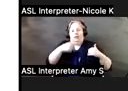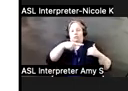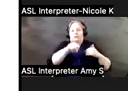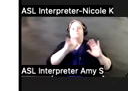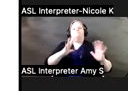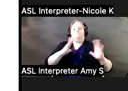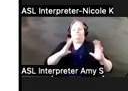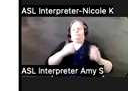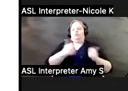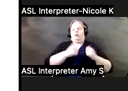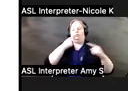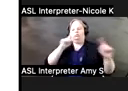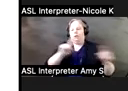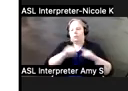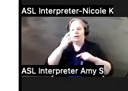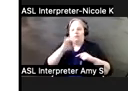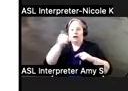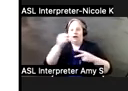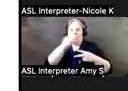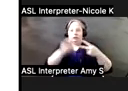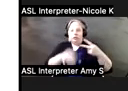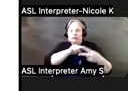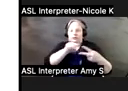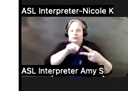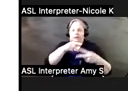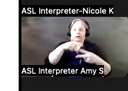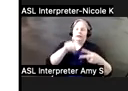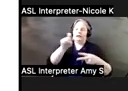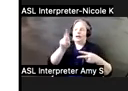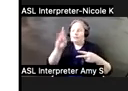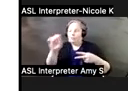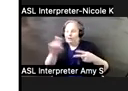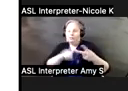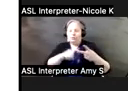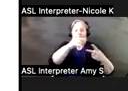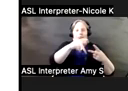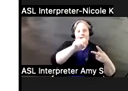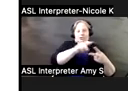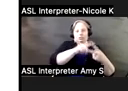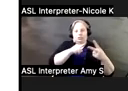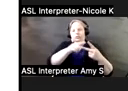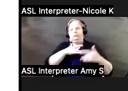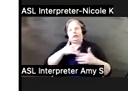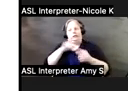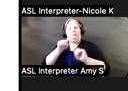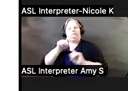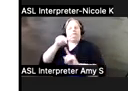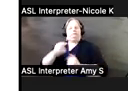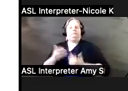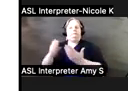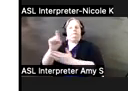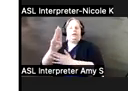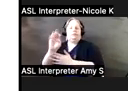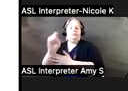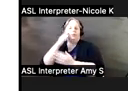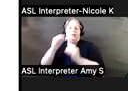it work. But if somebody has the option between choose between Xbox or PlayStation, I usually have them opt for Xbox just because of the